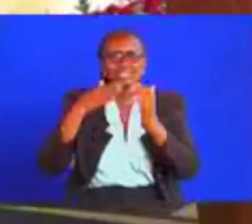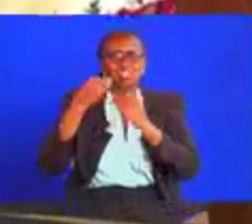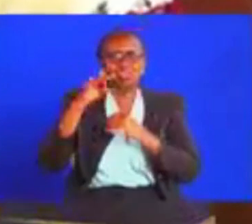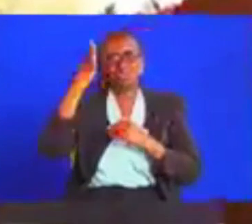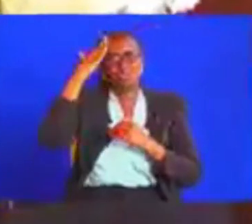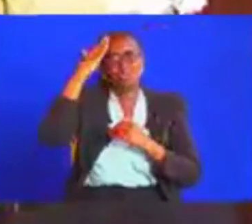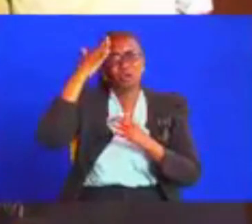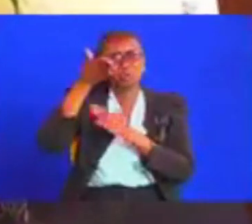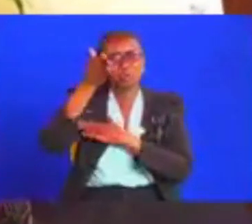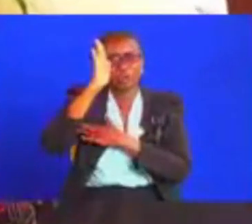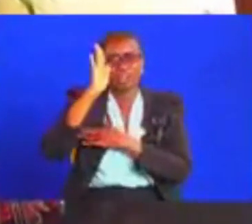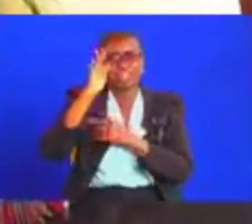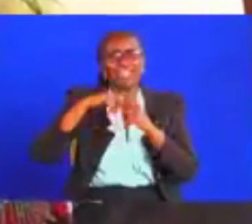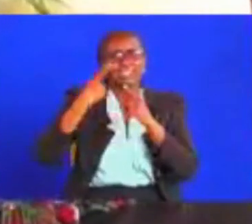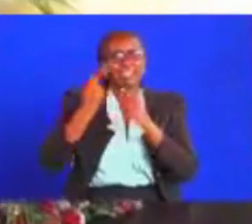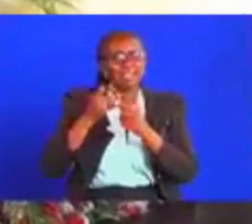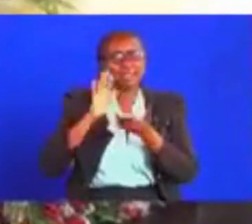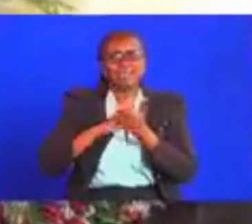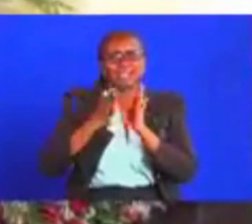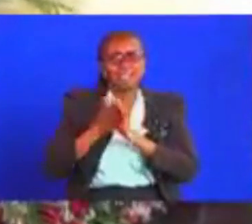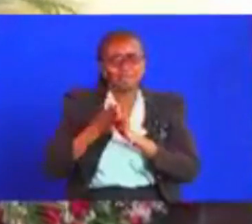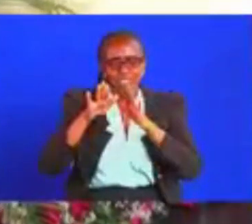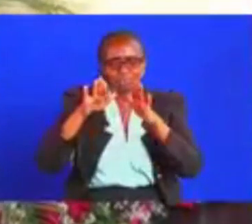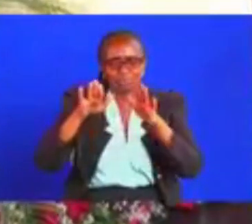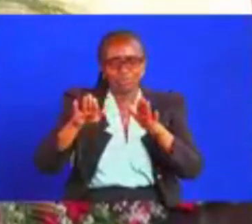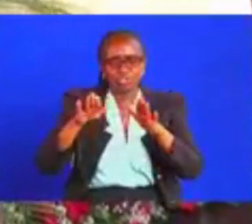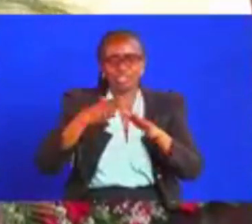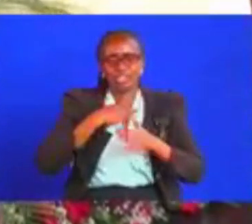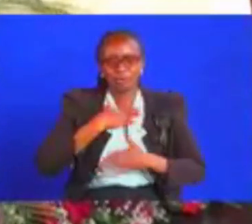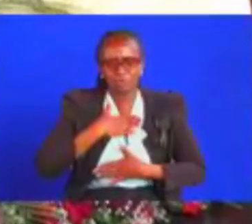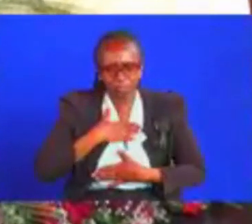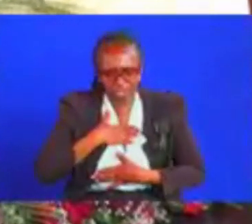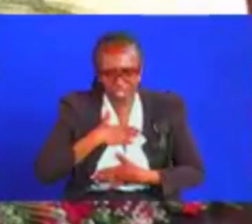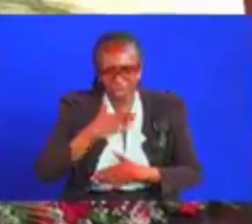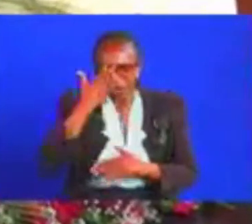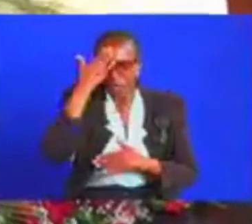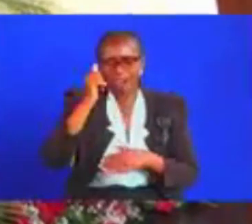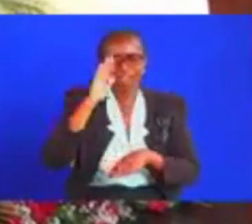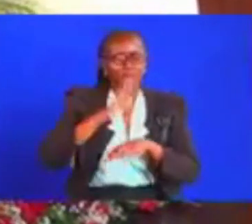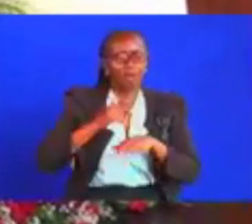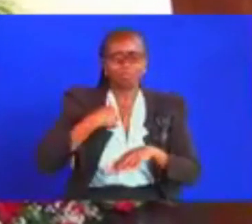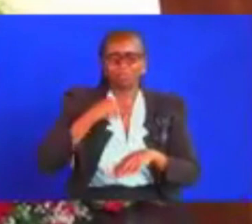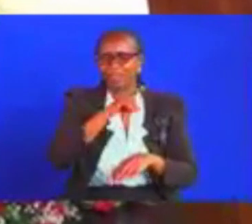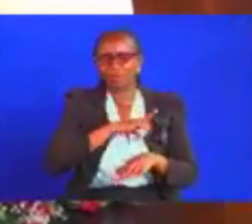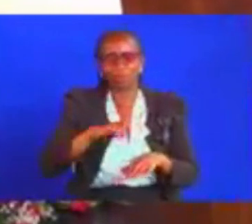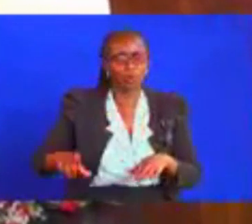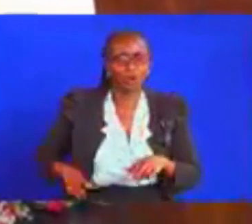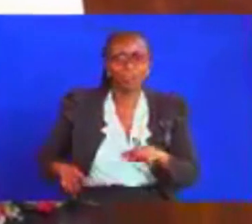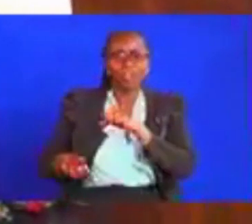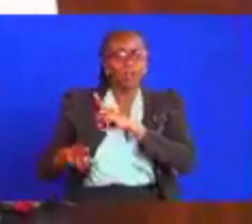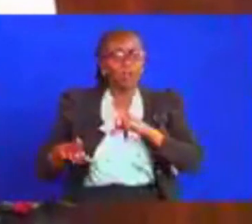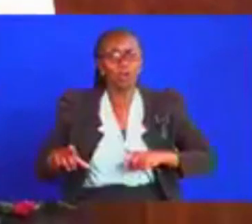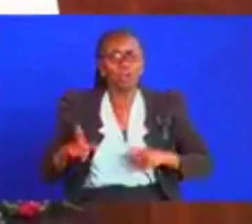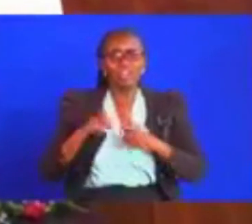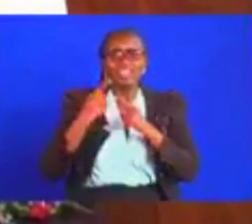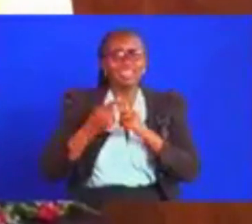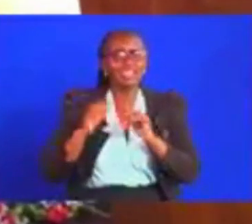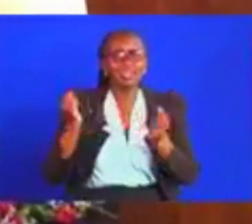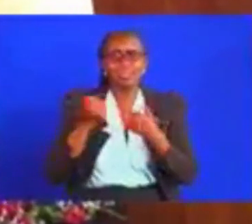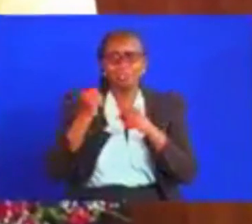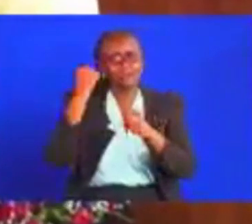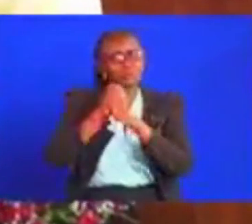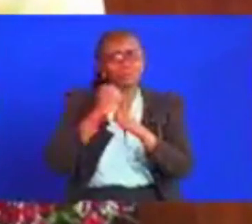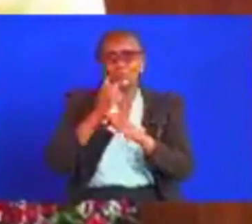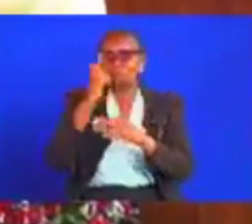as Lord is your submission in obedience. Why do you call me Lord, Lord, and will not do what I